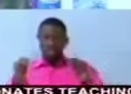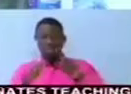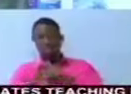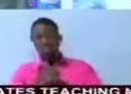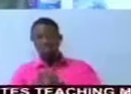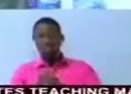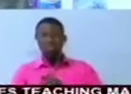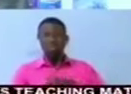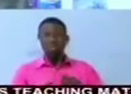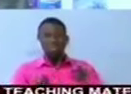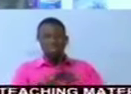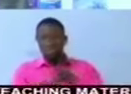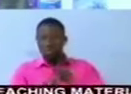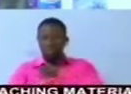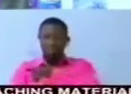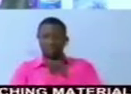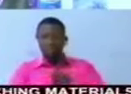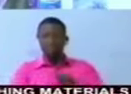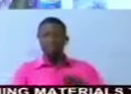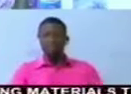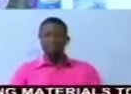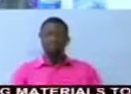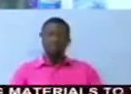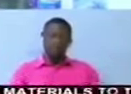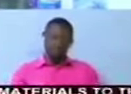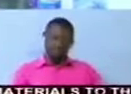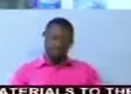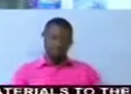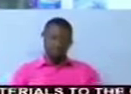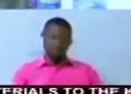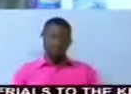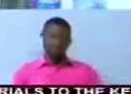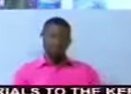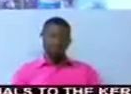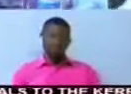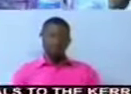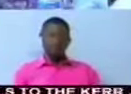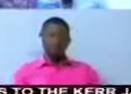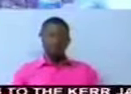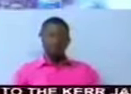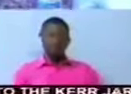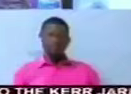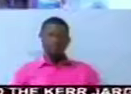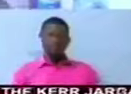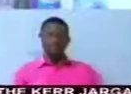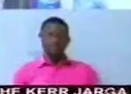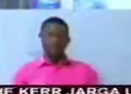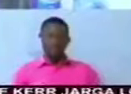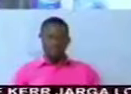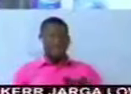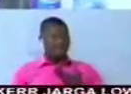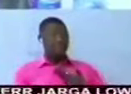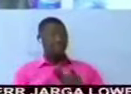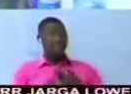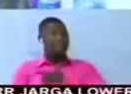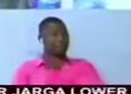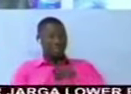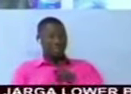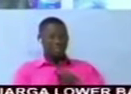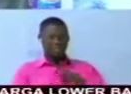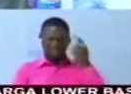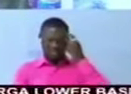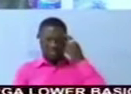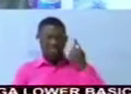ni bobu fogg na benn table lañ fa am ni rek ci a place there where I think is only